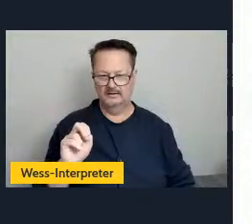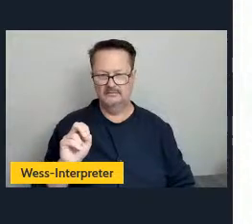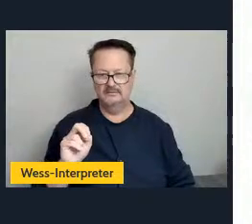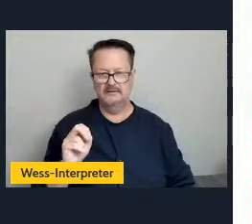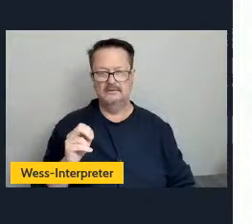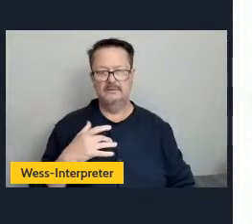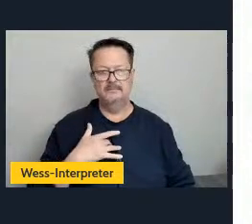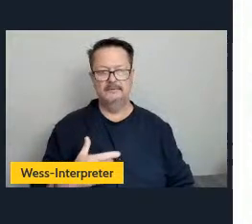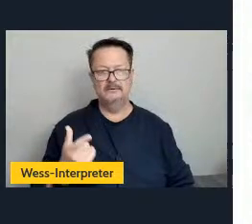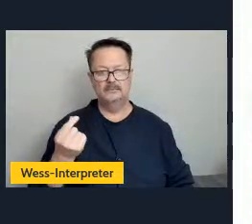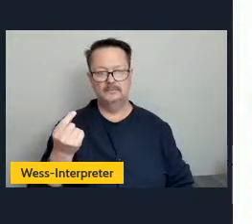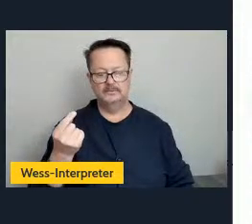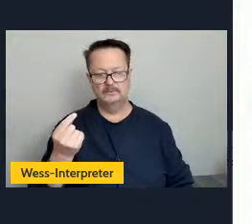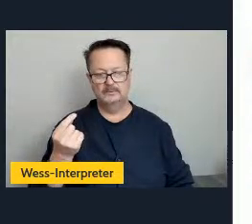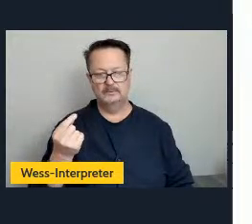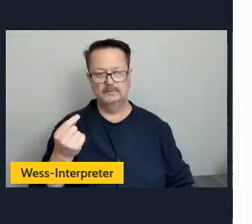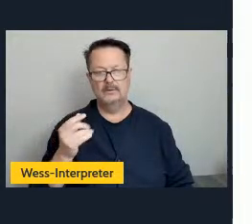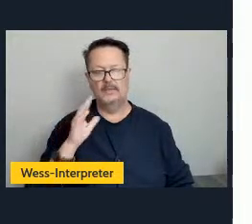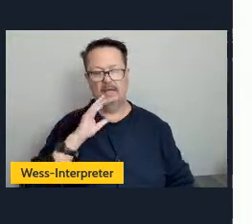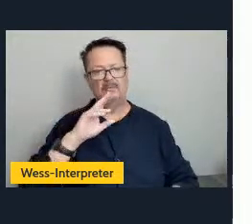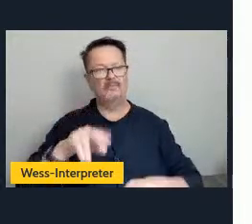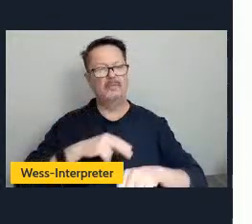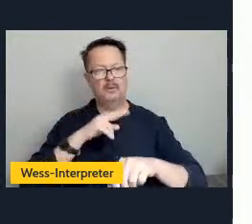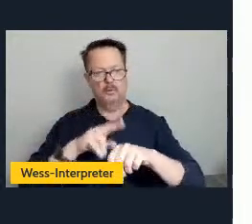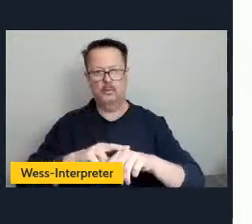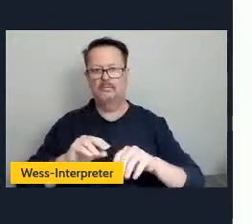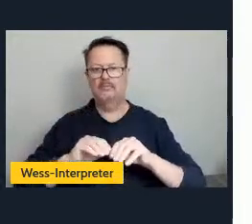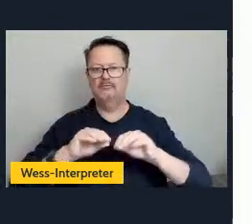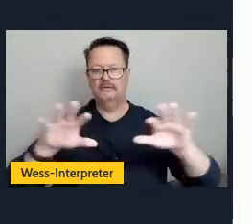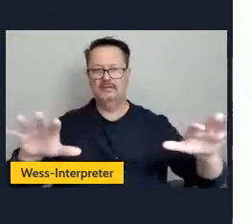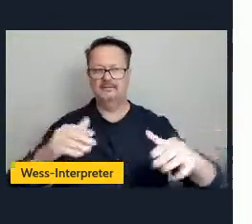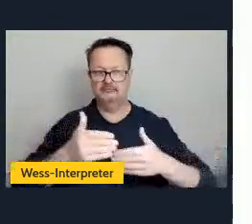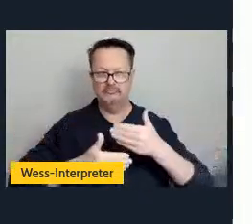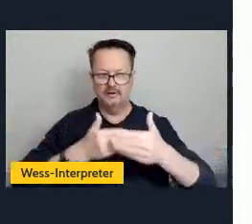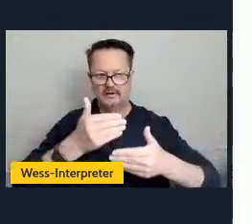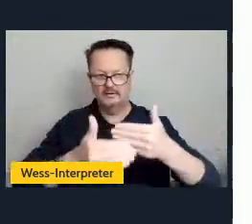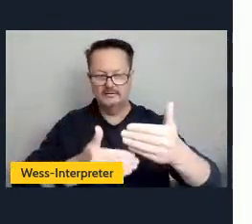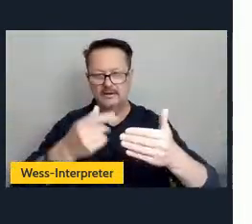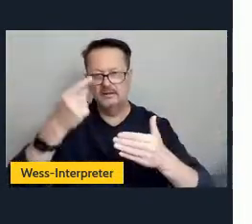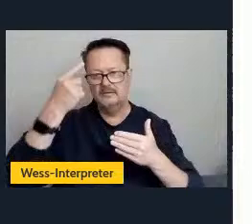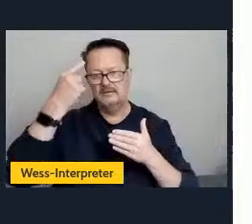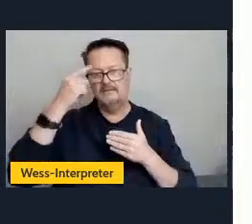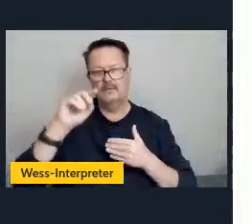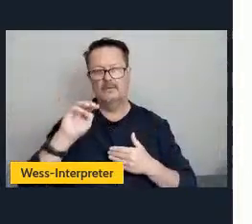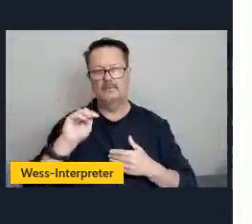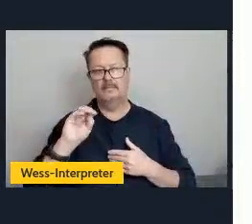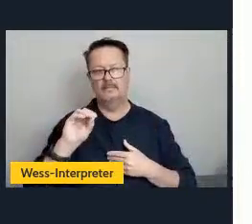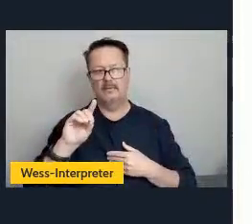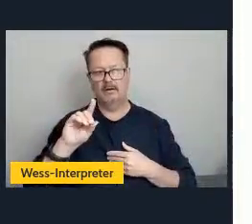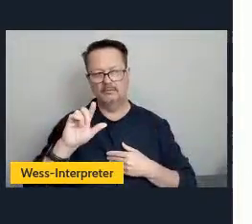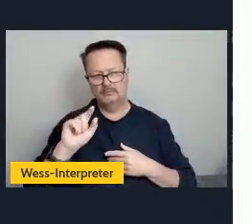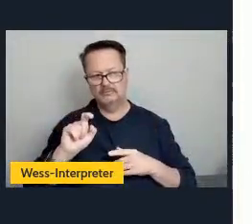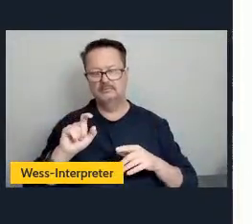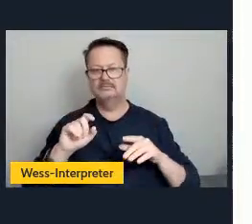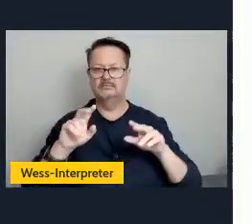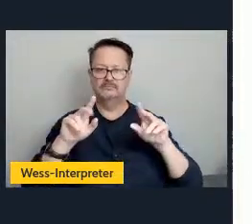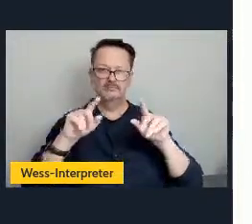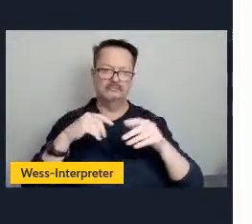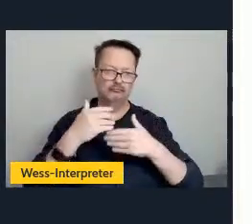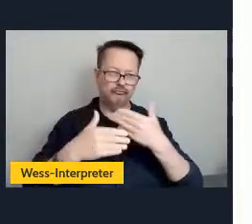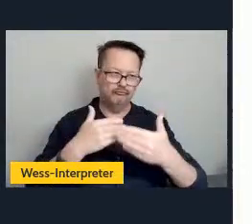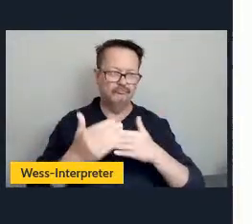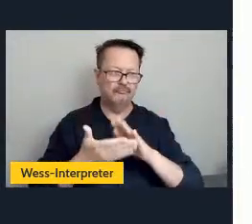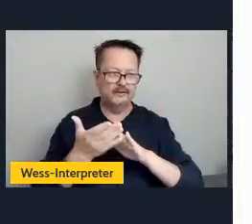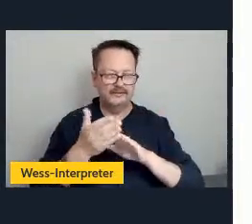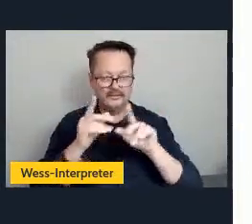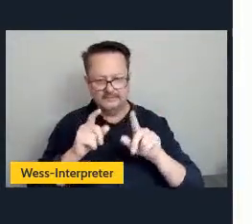does is it runs the normal release process for modules. It runs the test and so on, checks that no